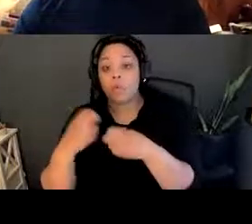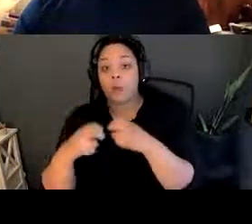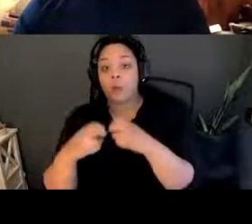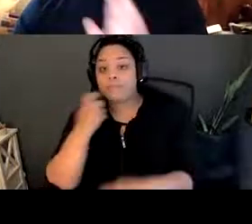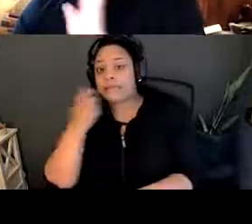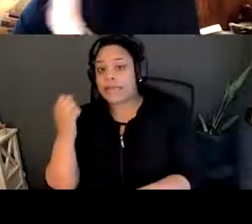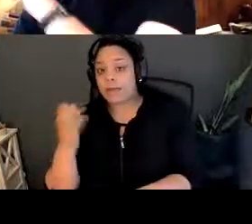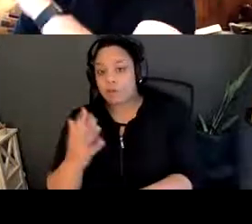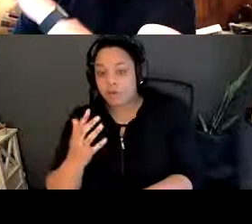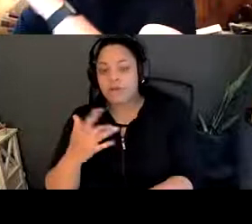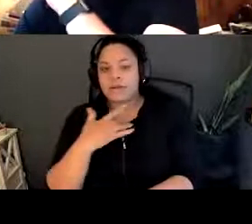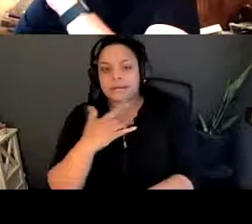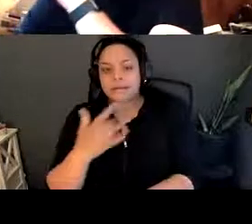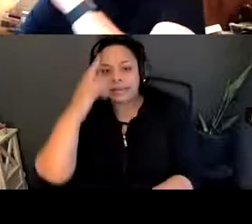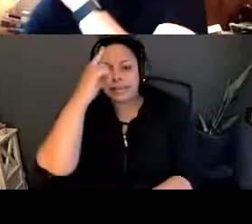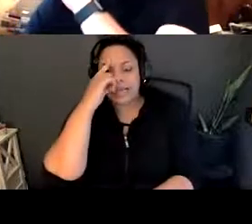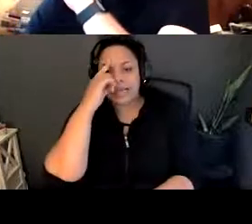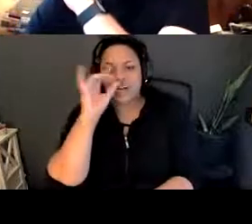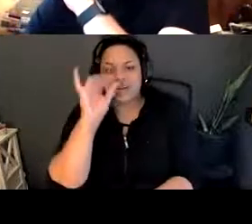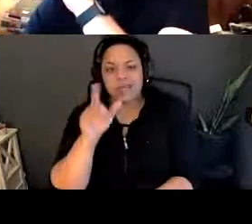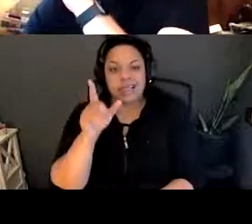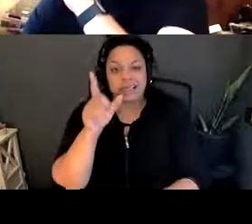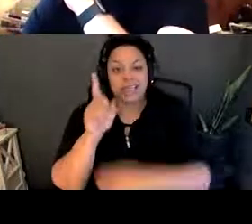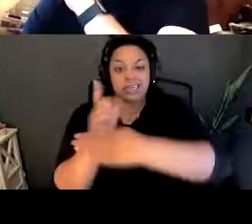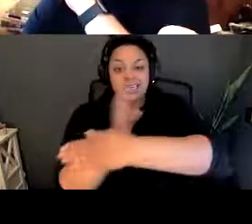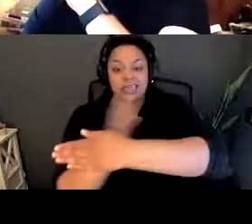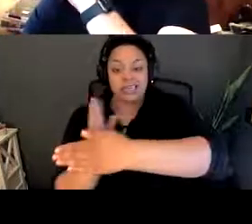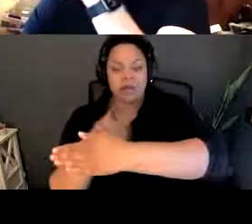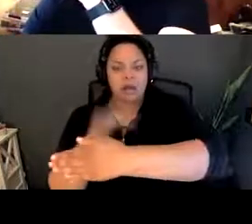if I somehow can kind of just disconnect from this one end of the spectrum,